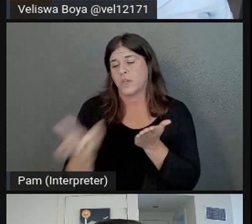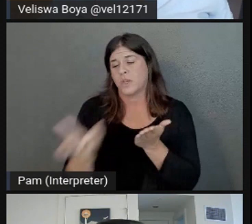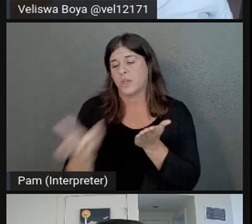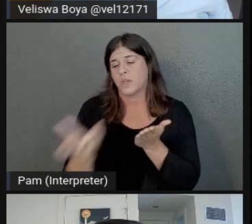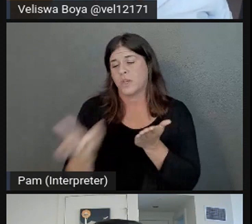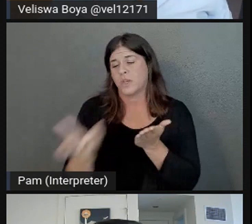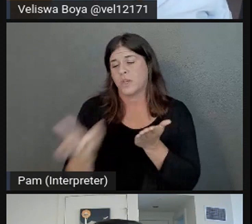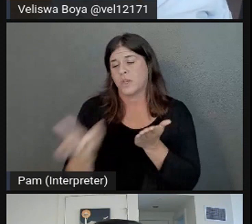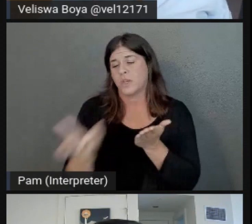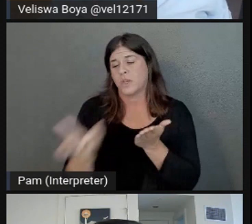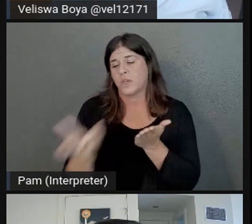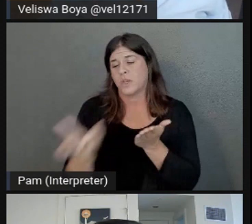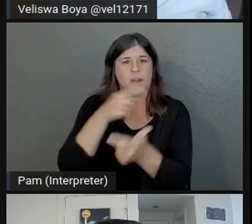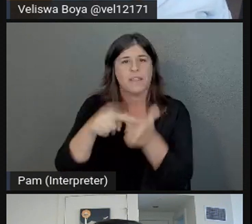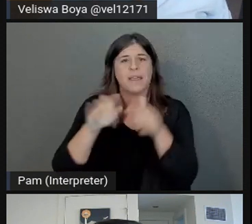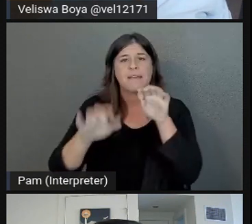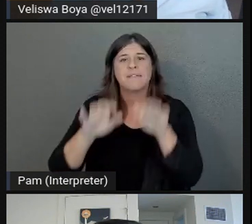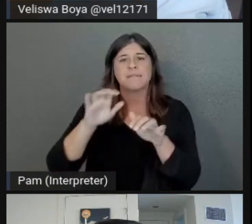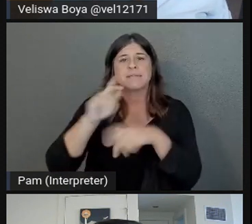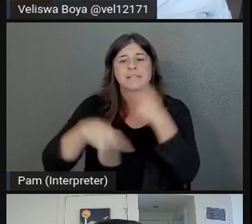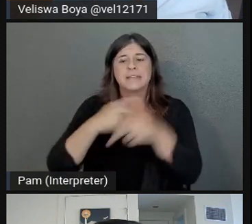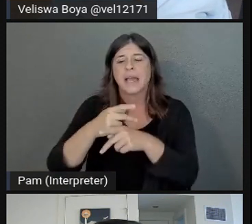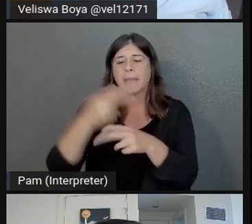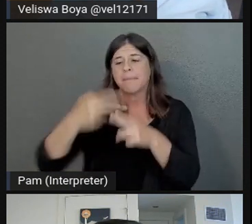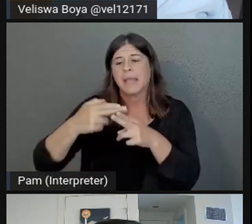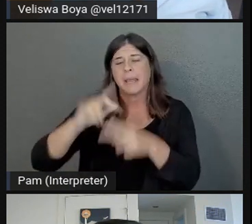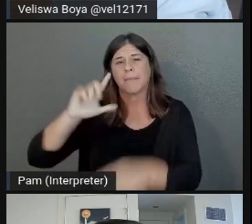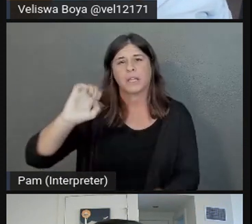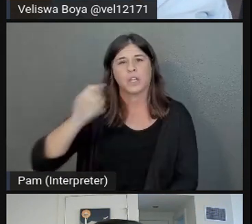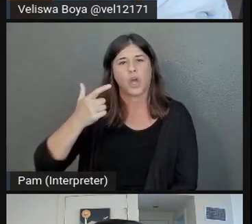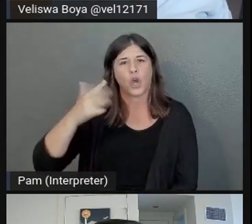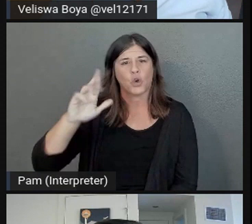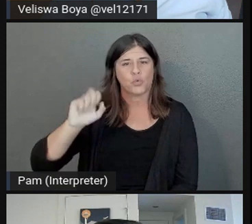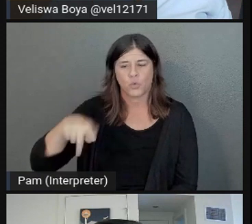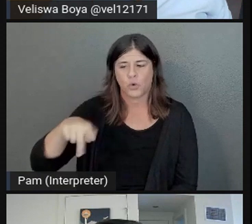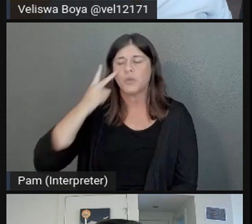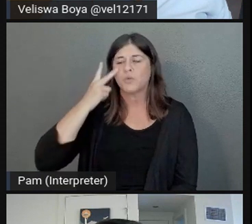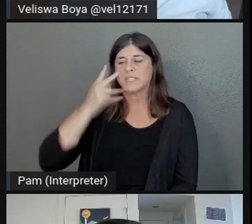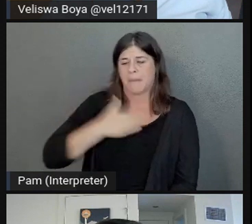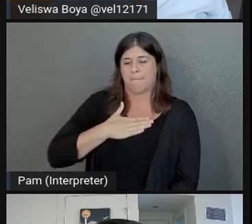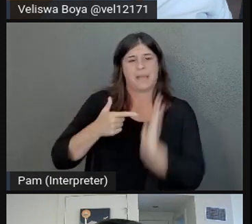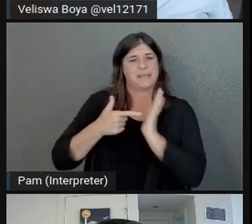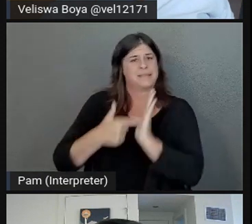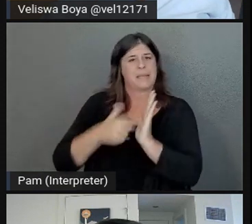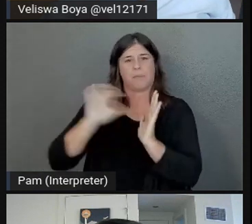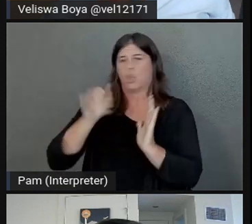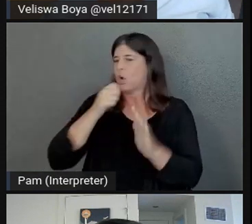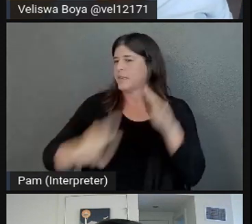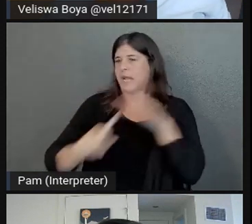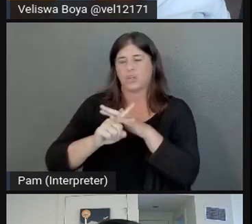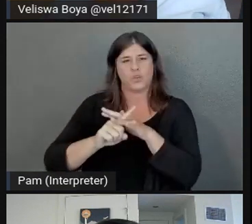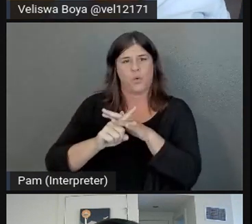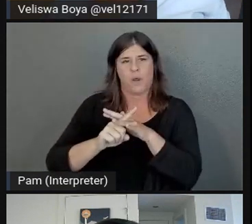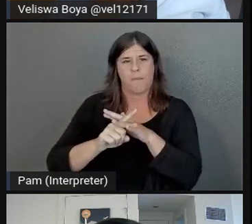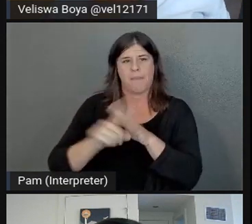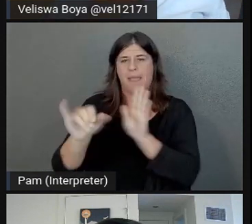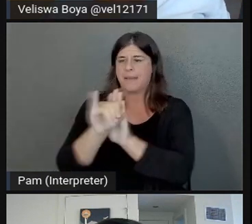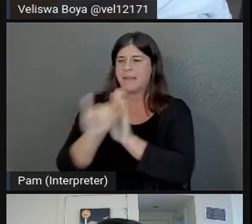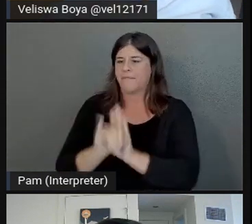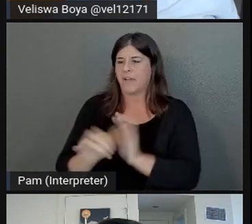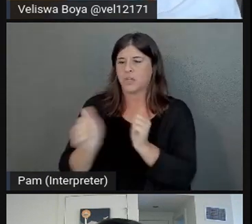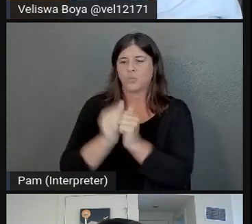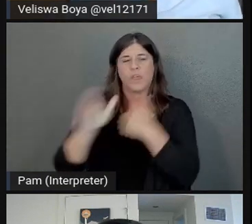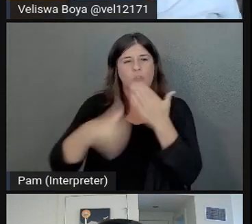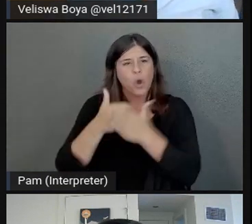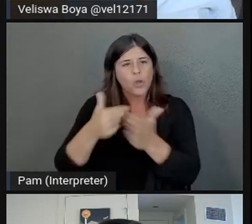it here with the type name logs log group. And you would see my sample log would now show up. The identifier shows up with all the required properties.